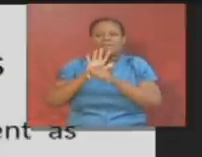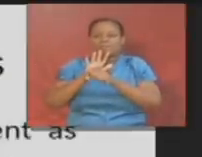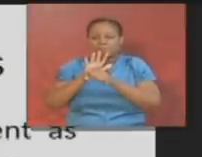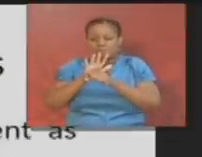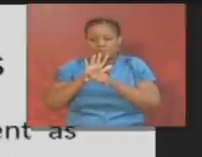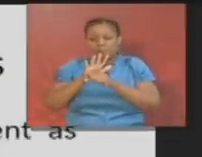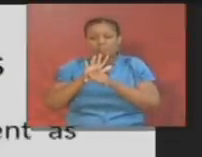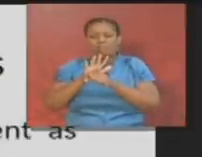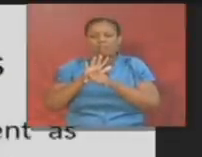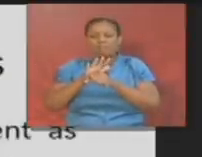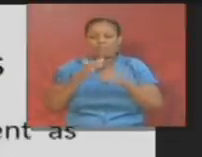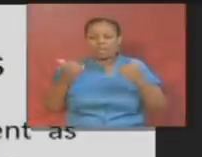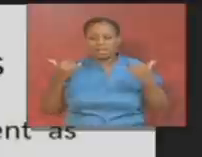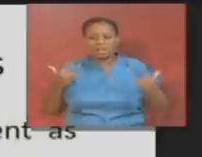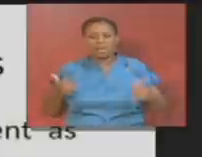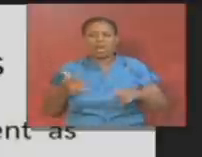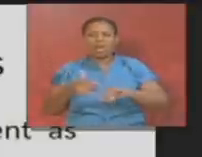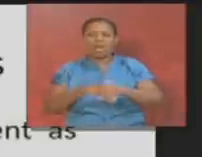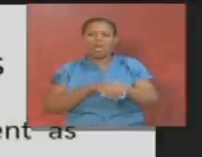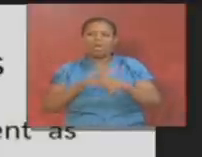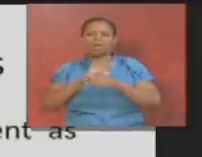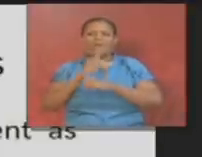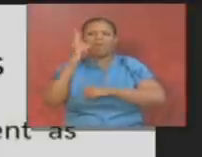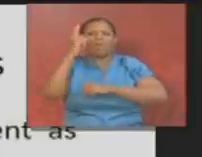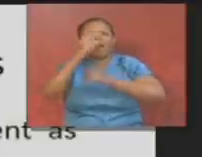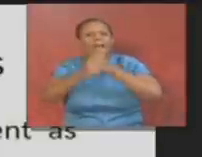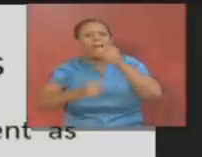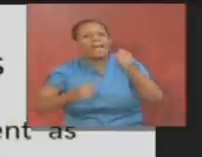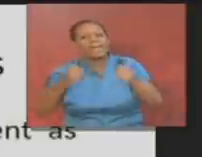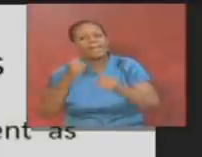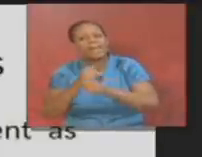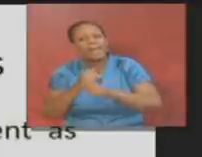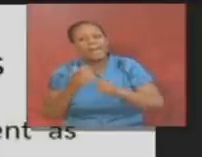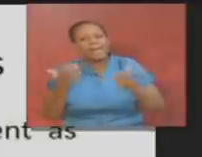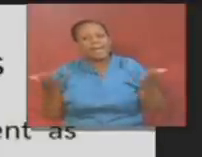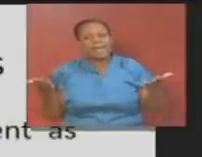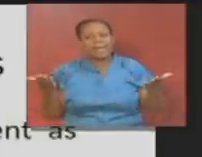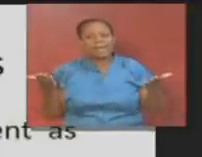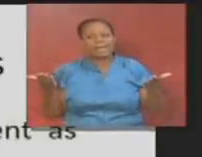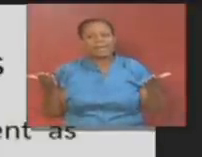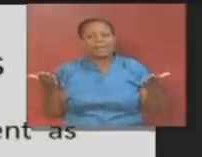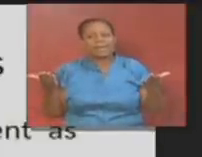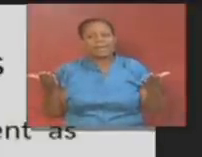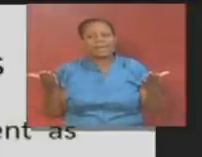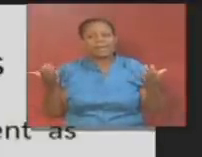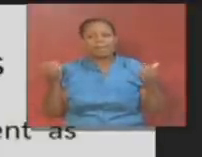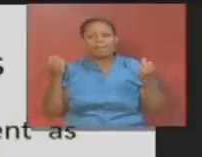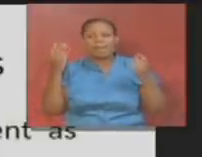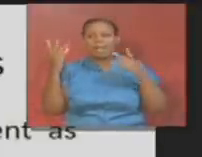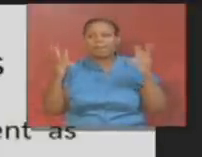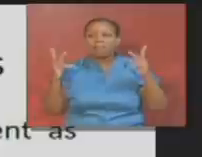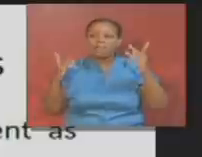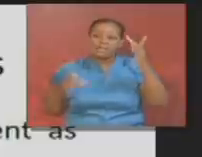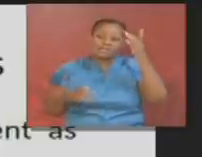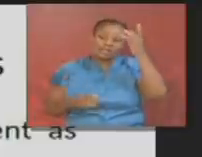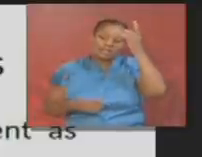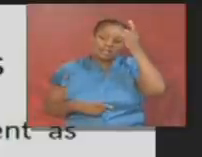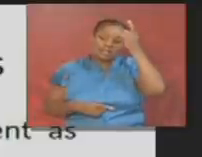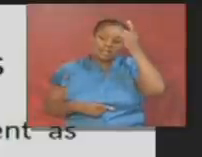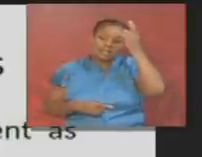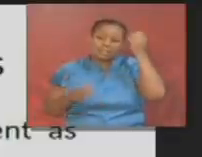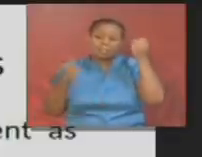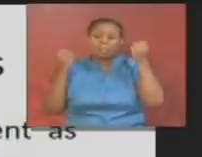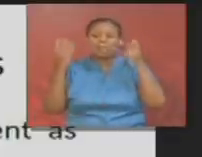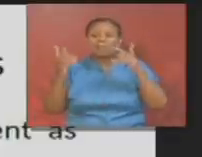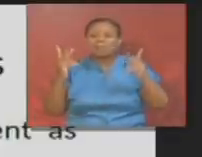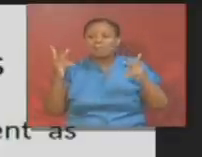pandemic, that a lot of diseases, worsening health statuses, heart attacks, strokes, may have